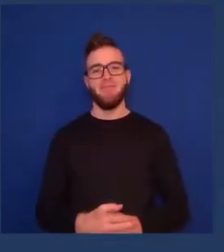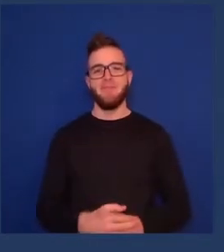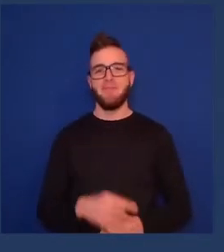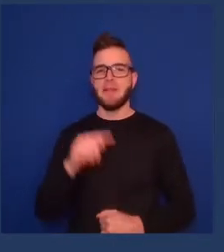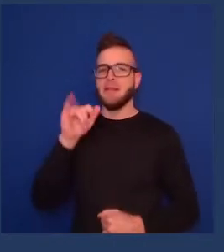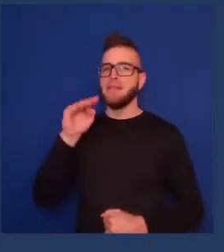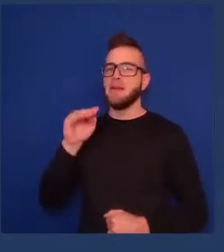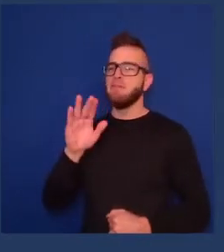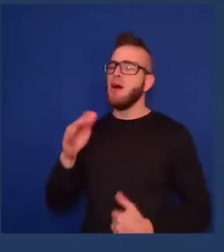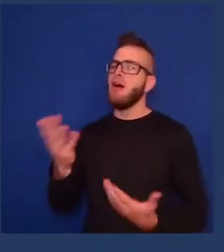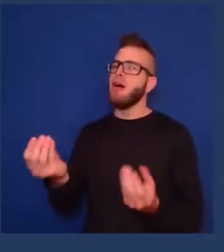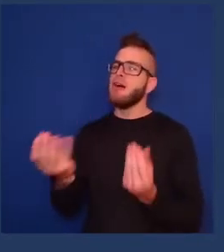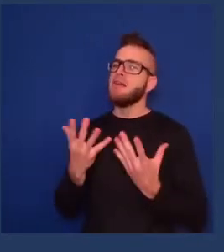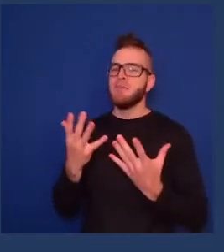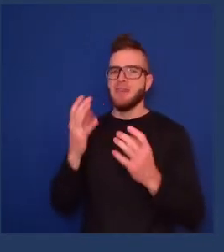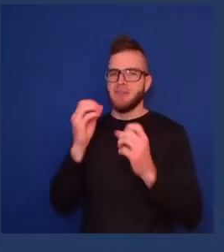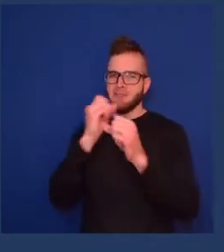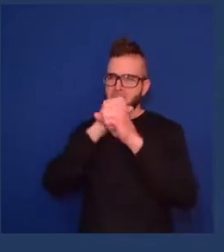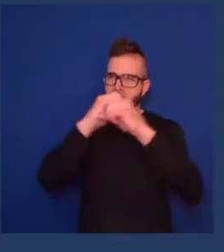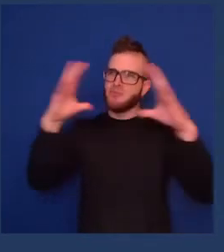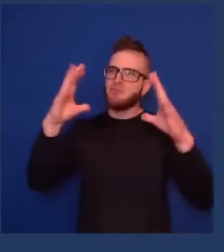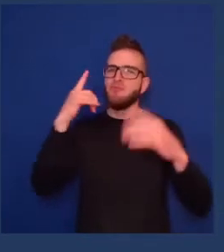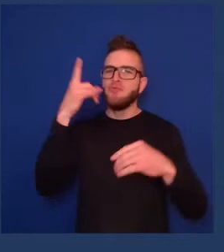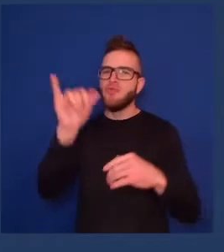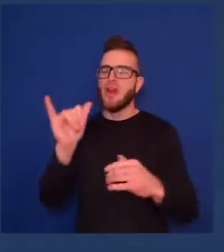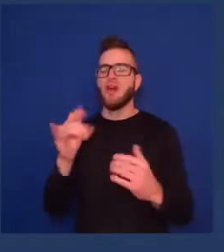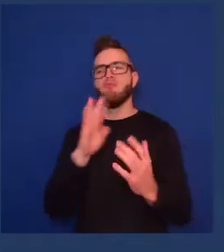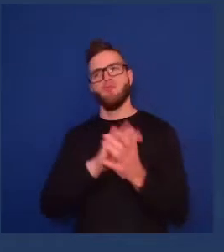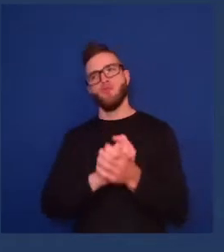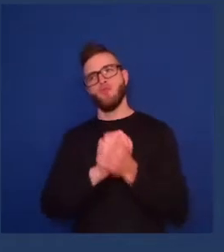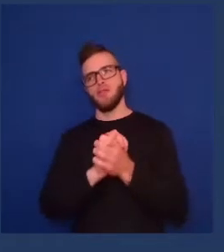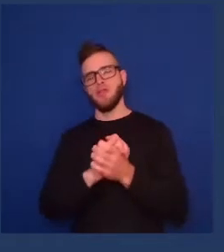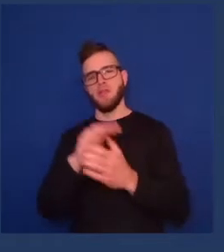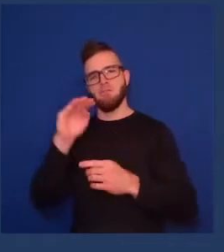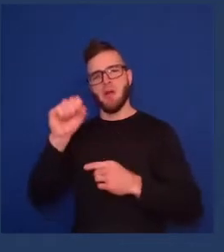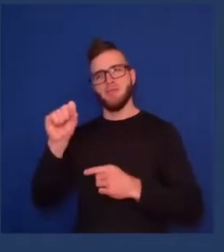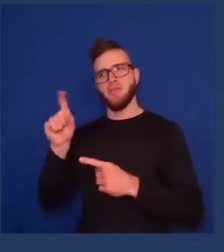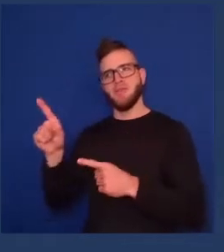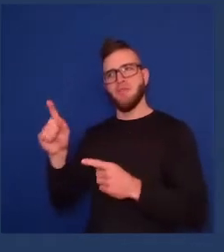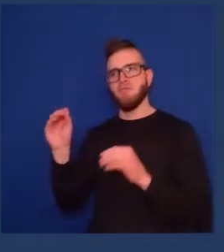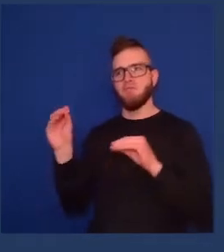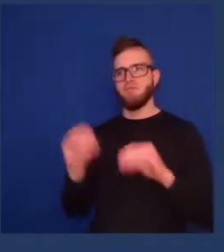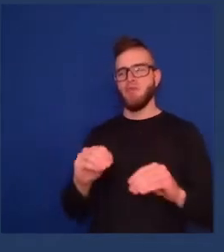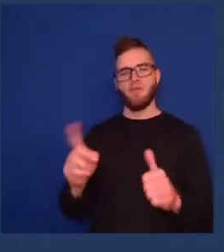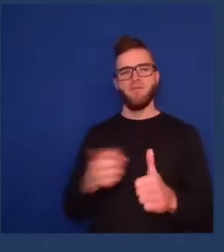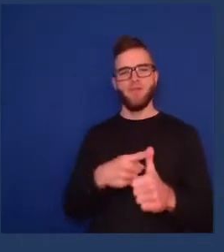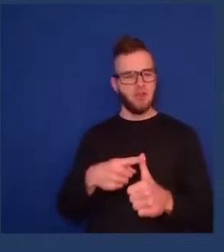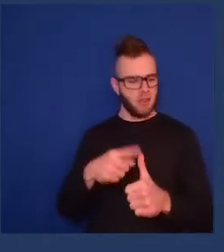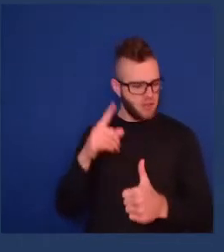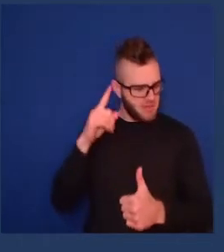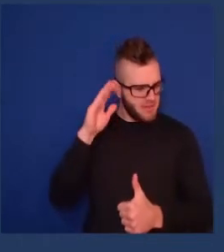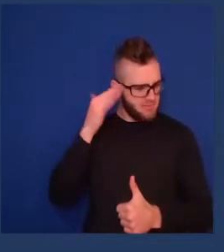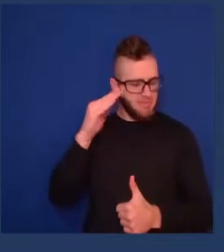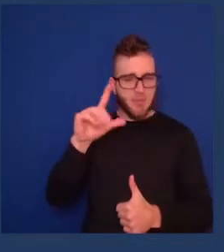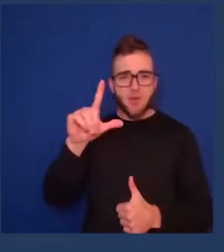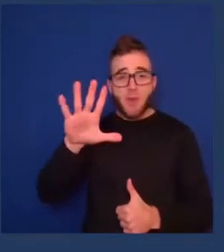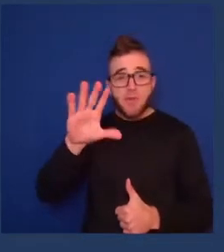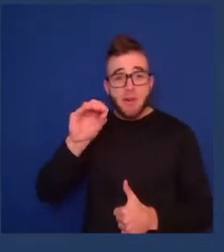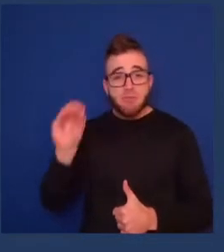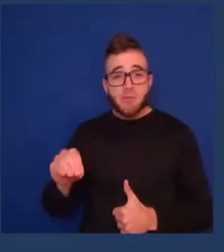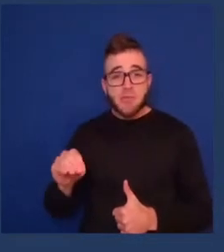today. So give us a sense of your vision. Super exciting. Congratulations to Microsoft for putting the